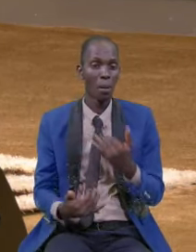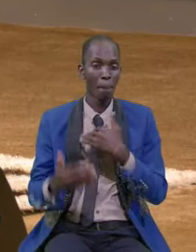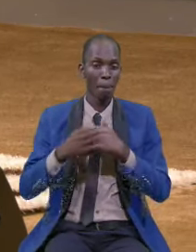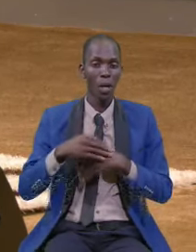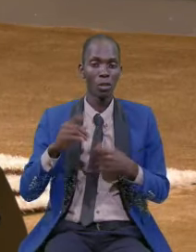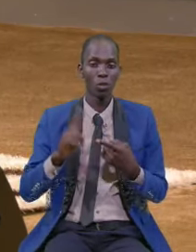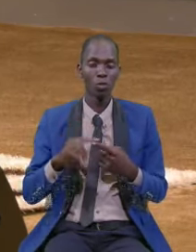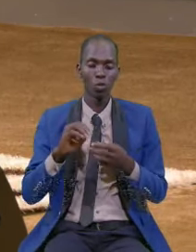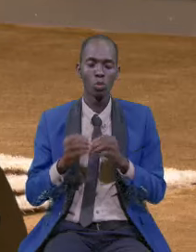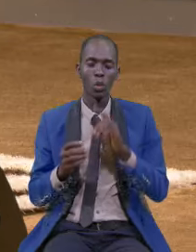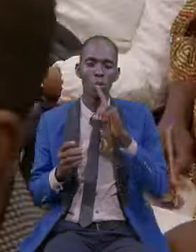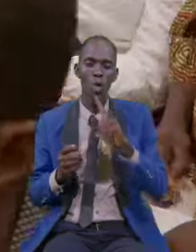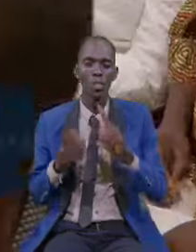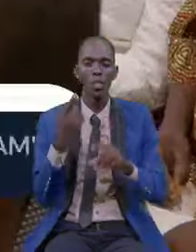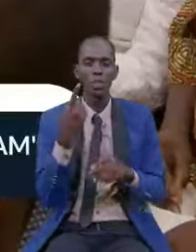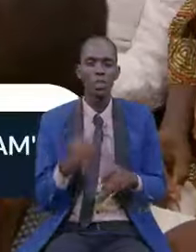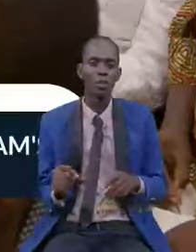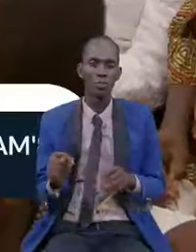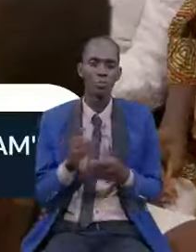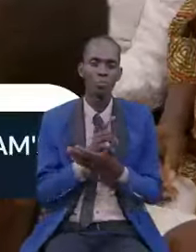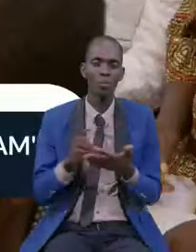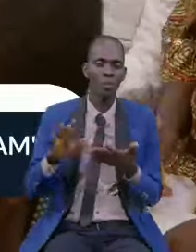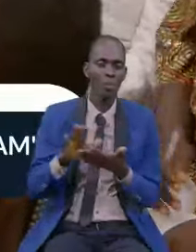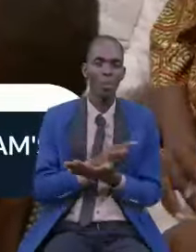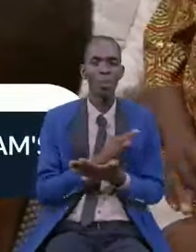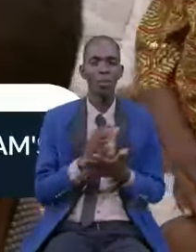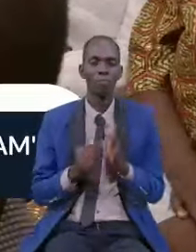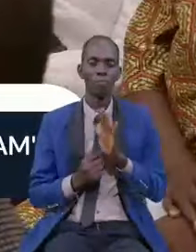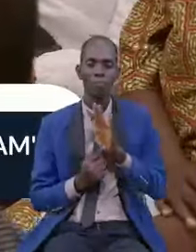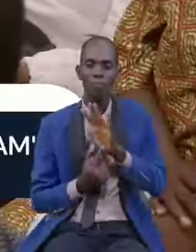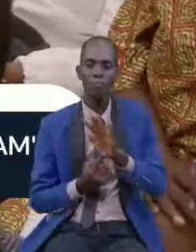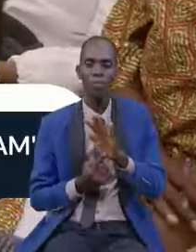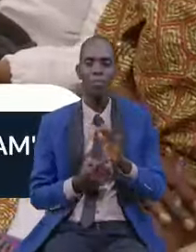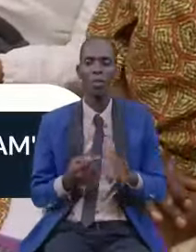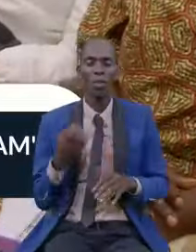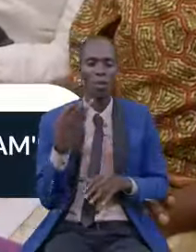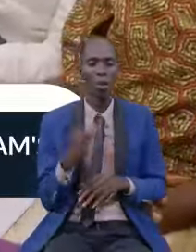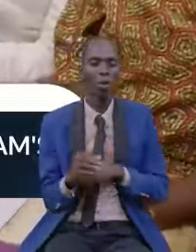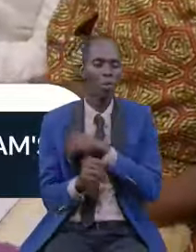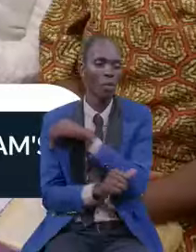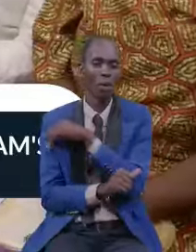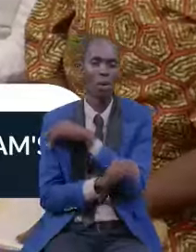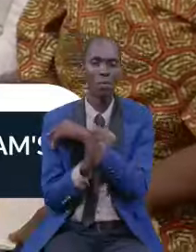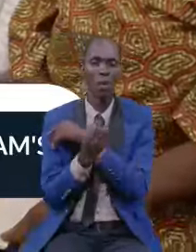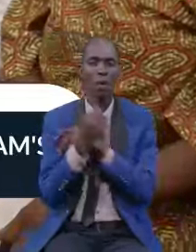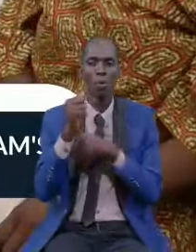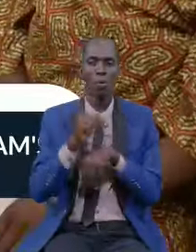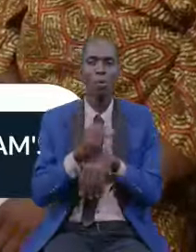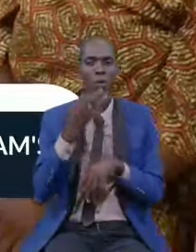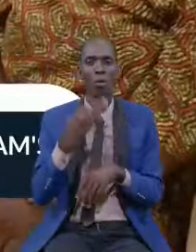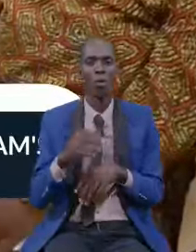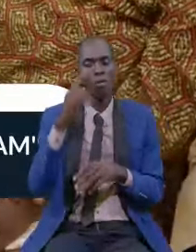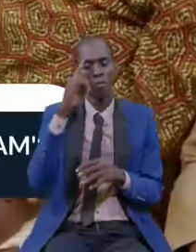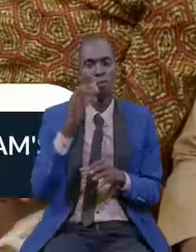the supreme expression of Abraham's work of